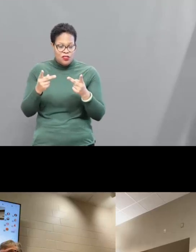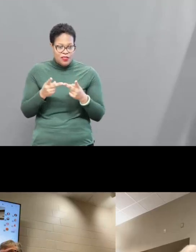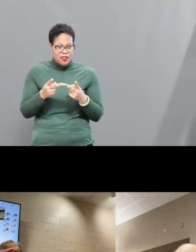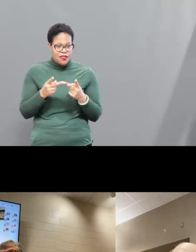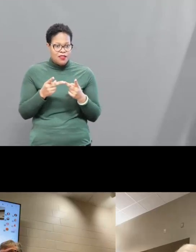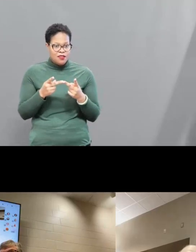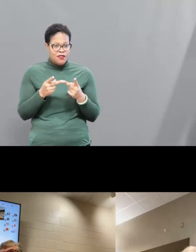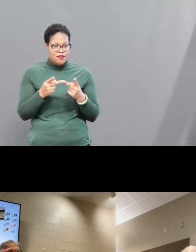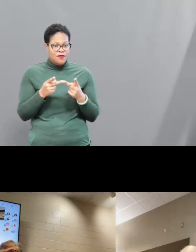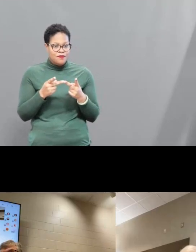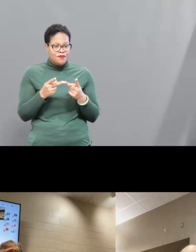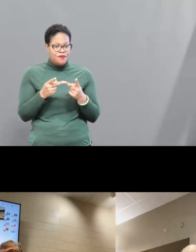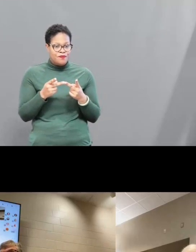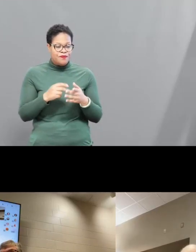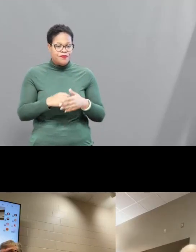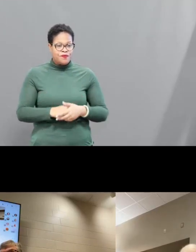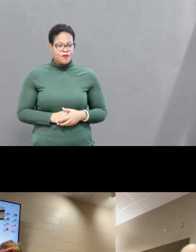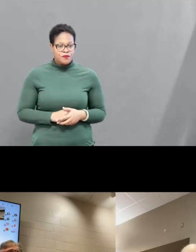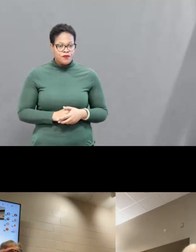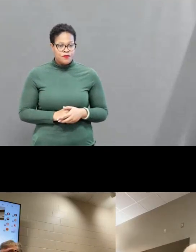is.